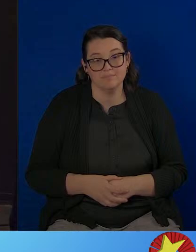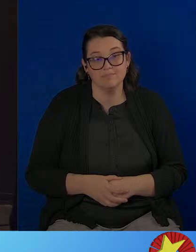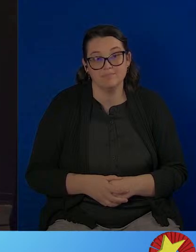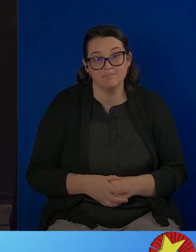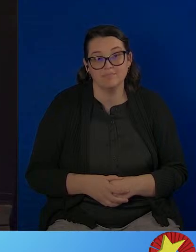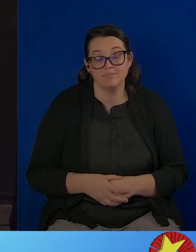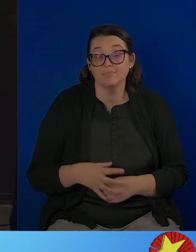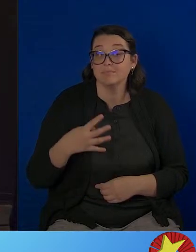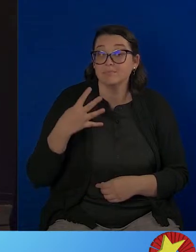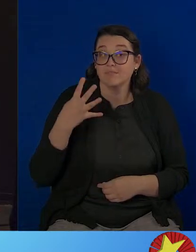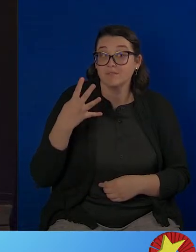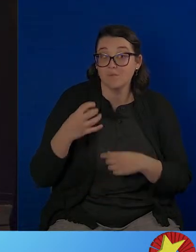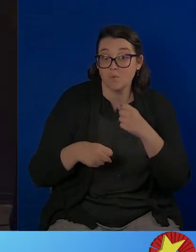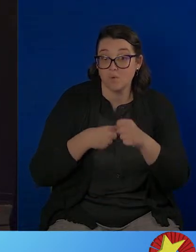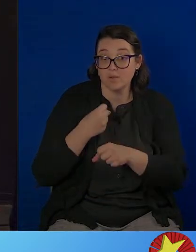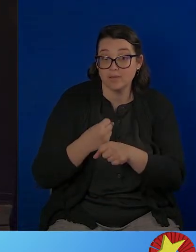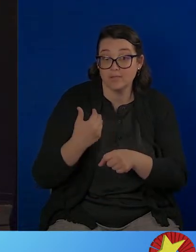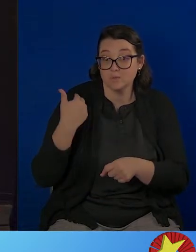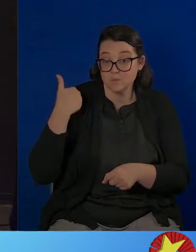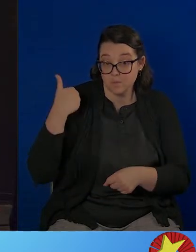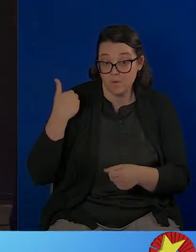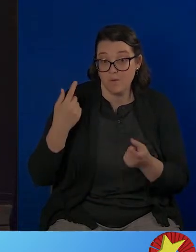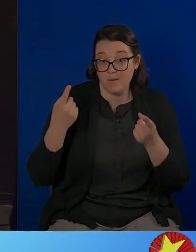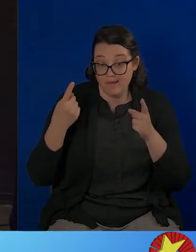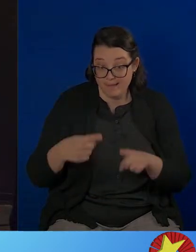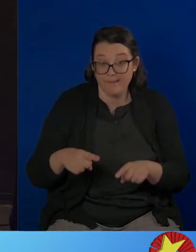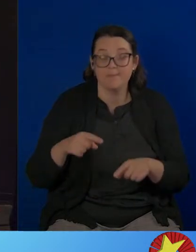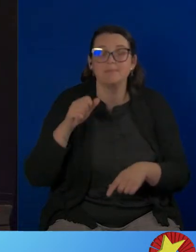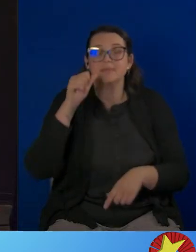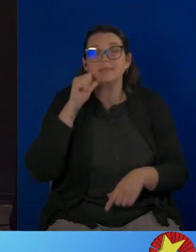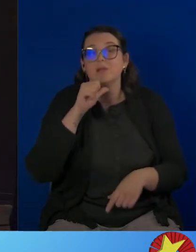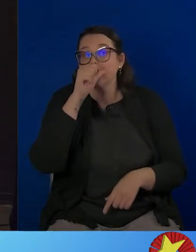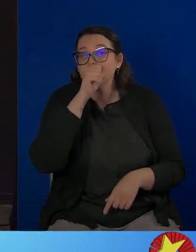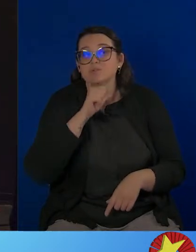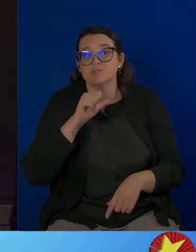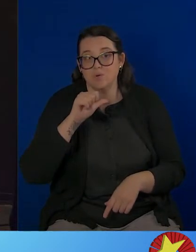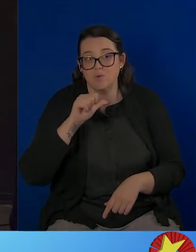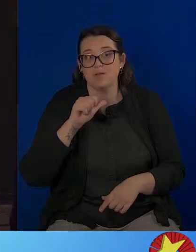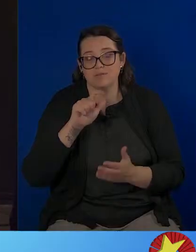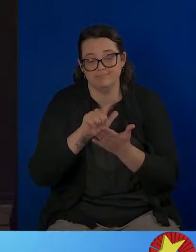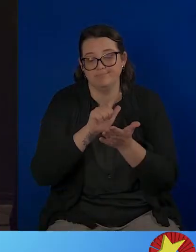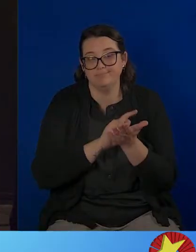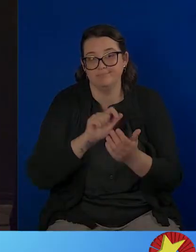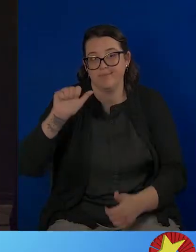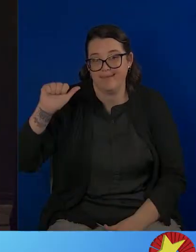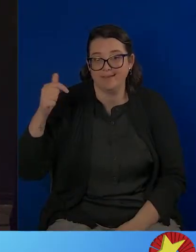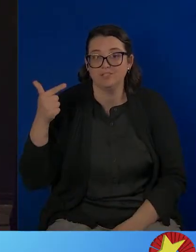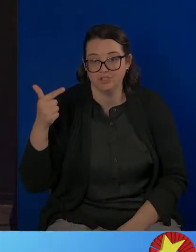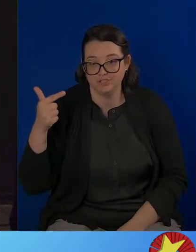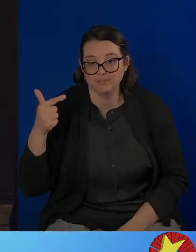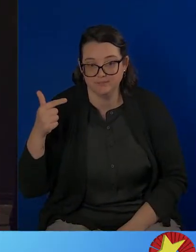4 years ago, the Arizona Auditor General, or the AAG,